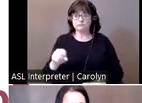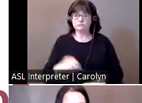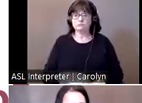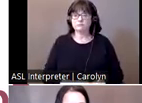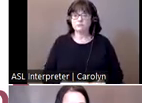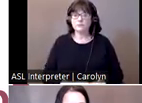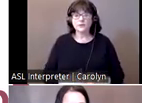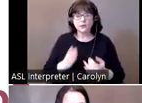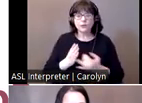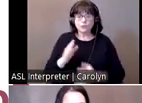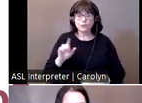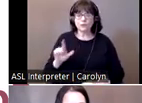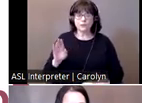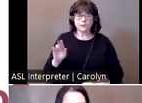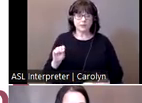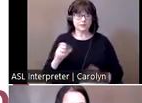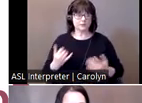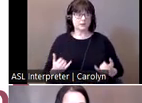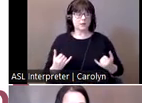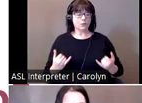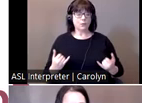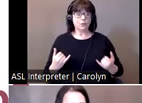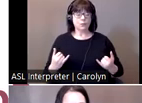through LBS, just through our existing,